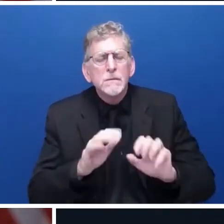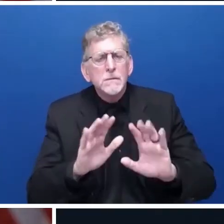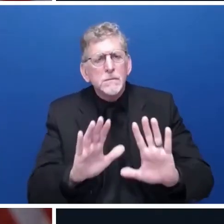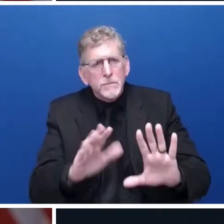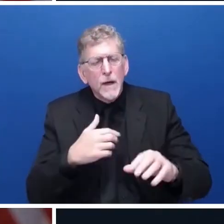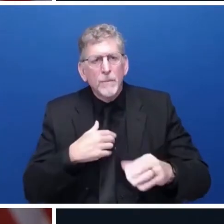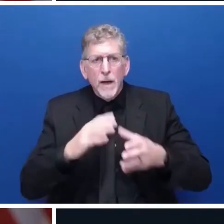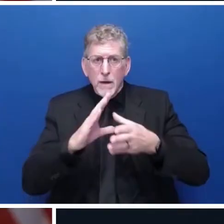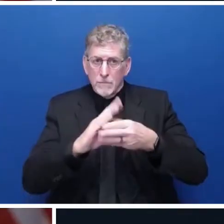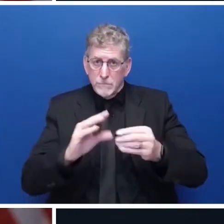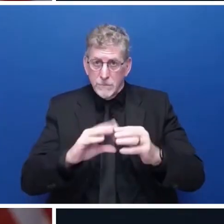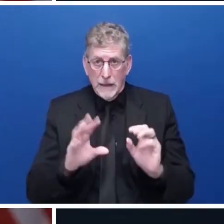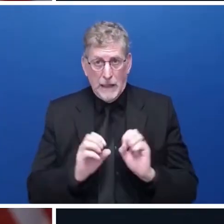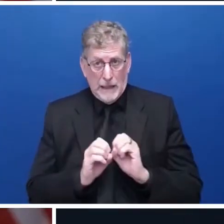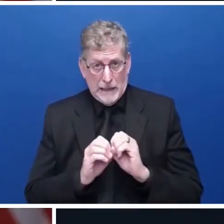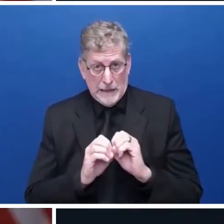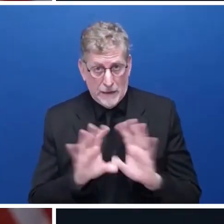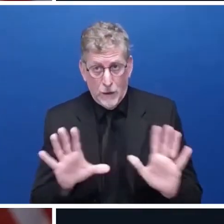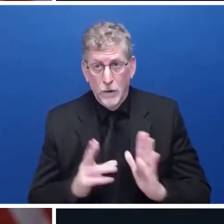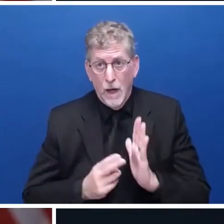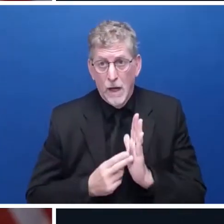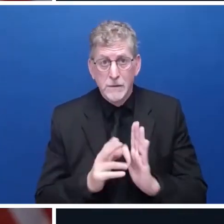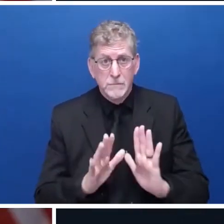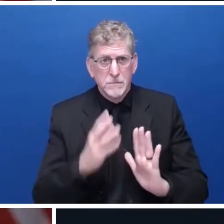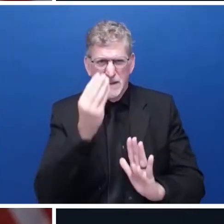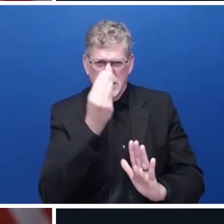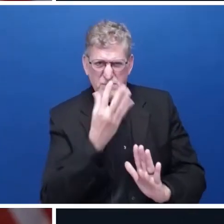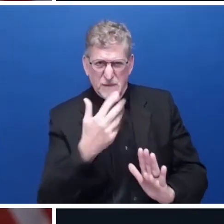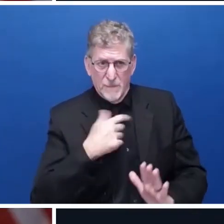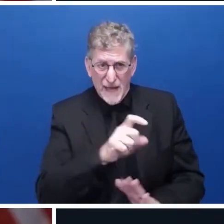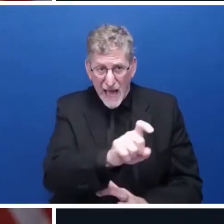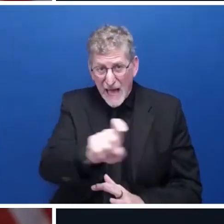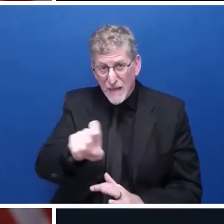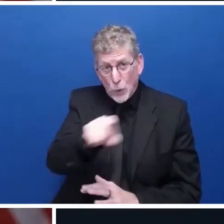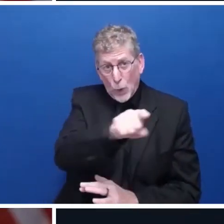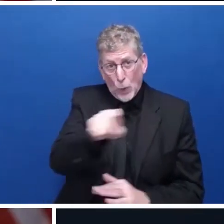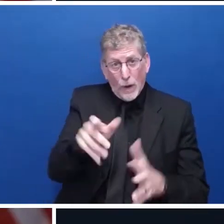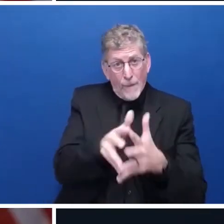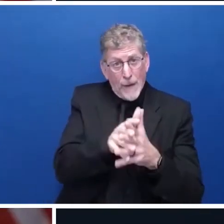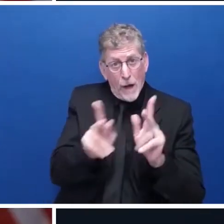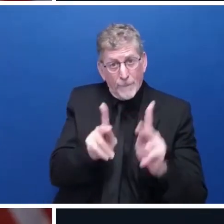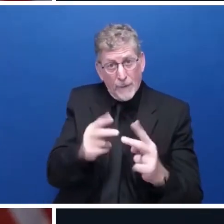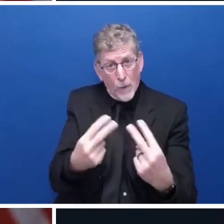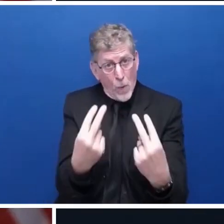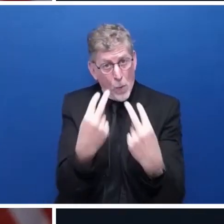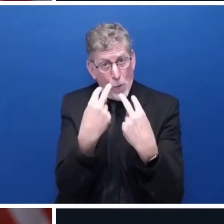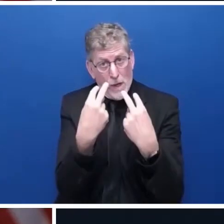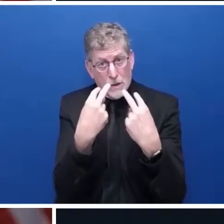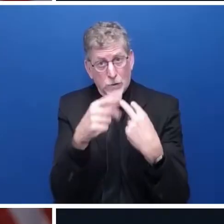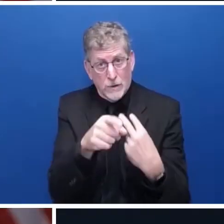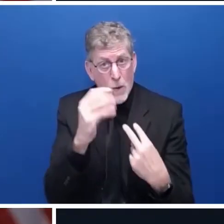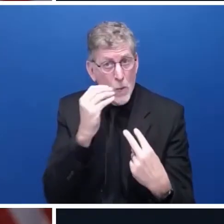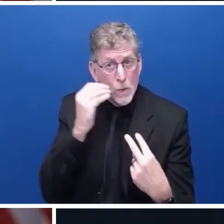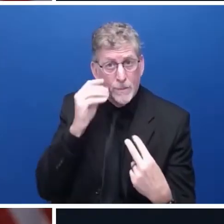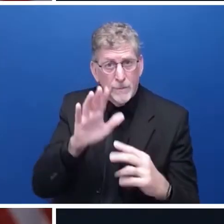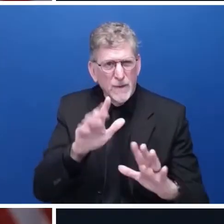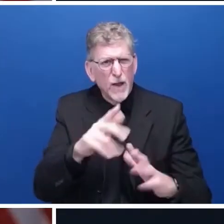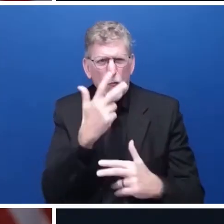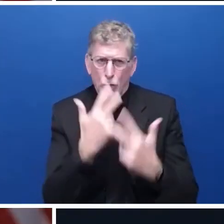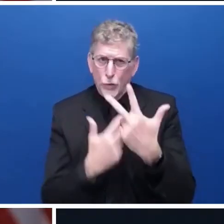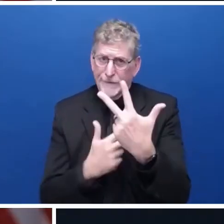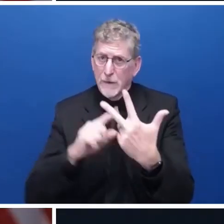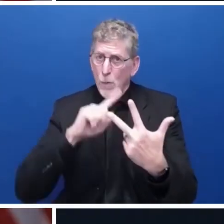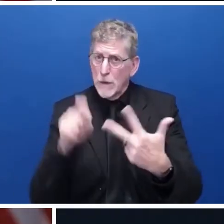3 questions. Is the president working to make life more affordable for you and your family? Is